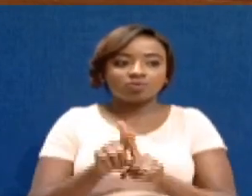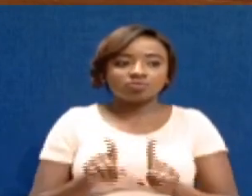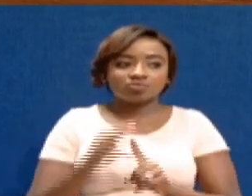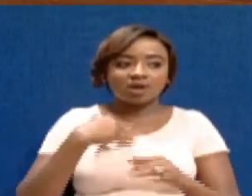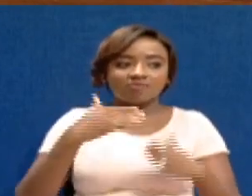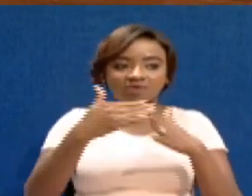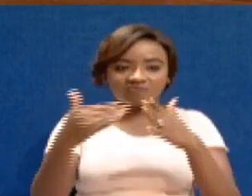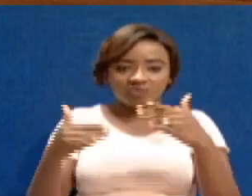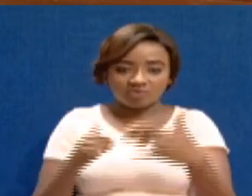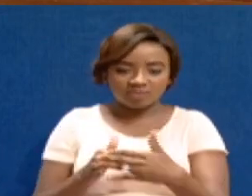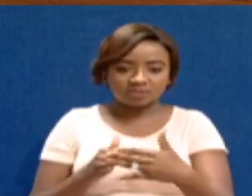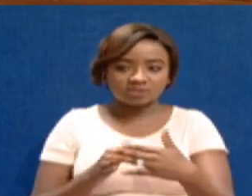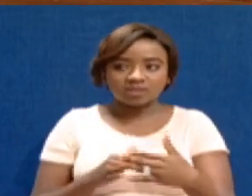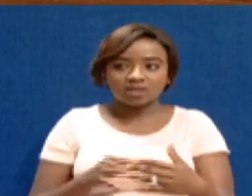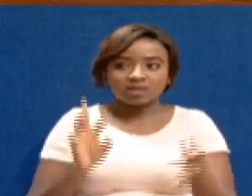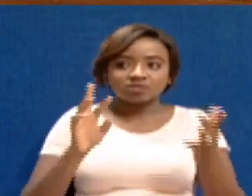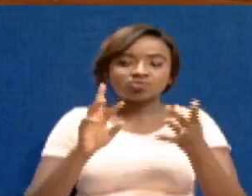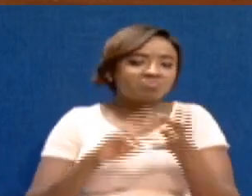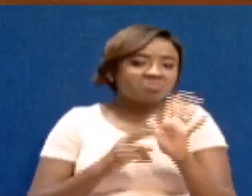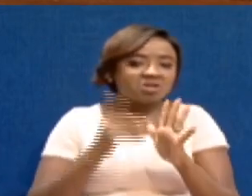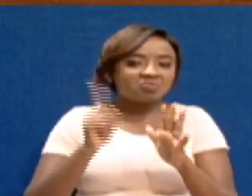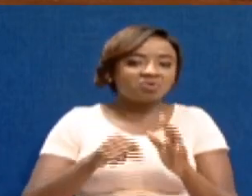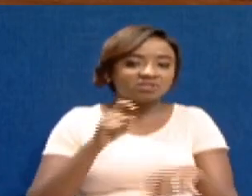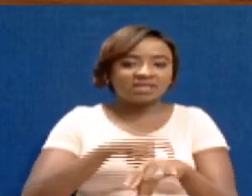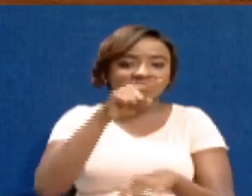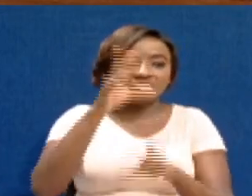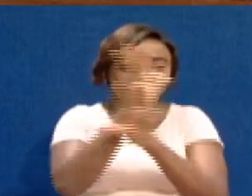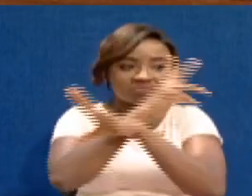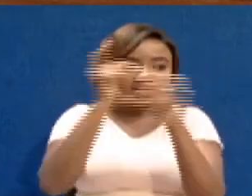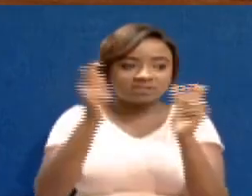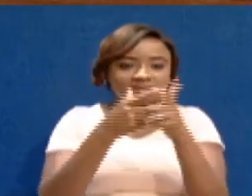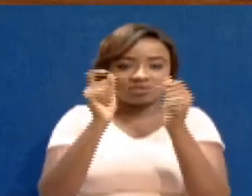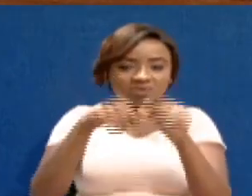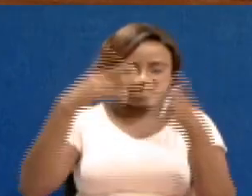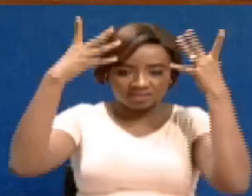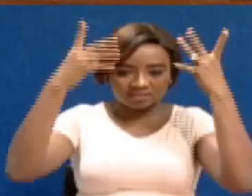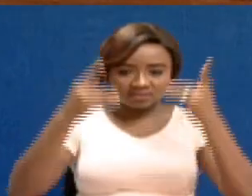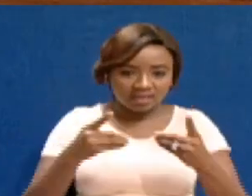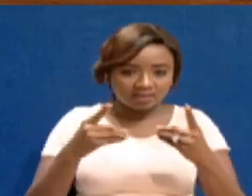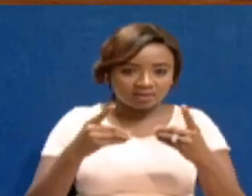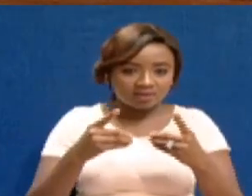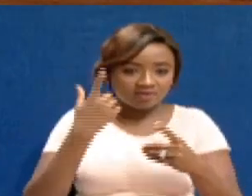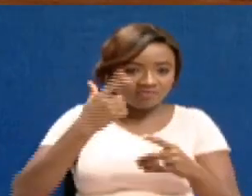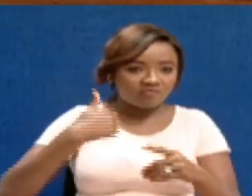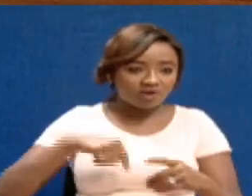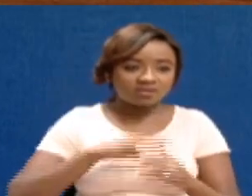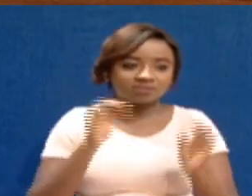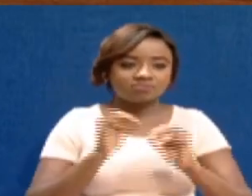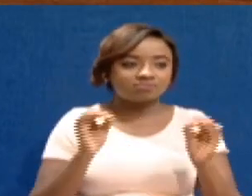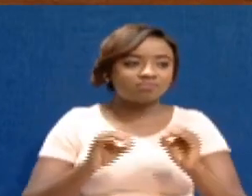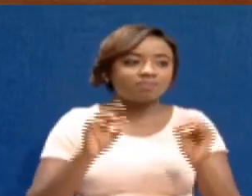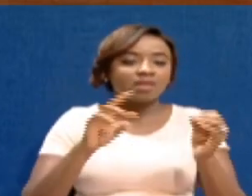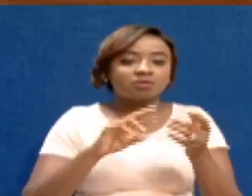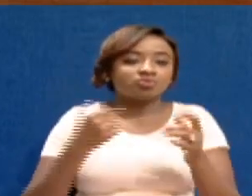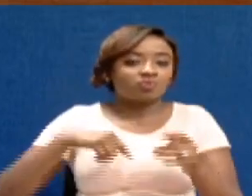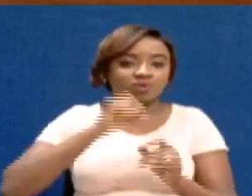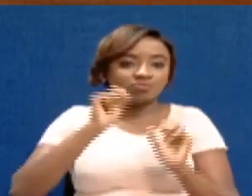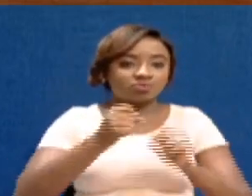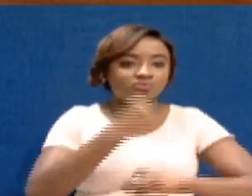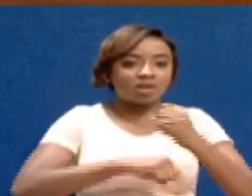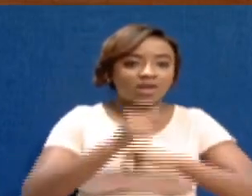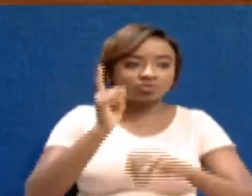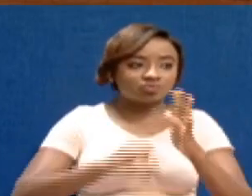given are those countries before they had a constitution and before when they had monarchies. So you can't compare our